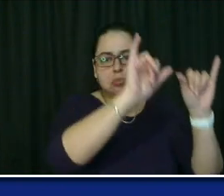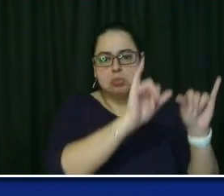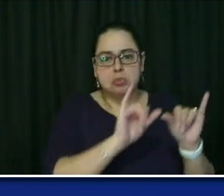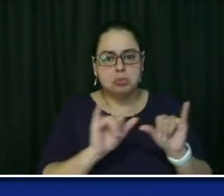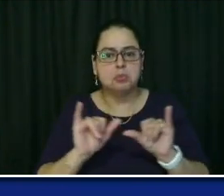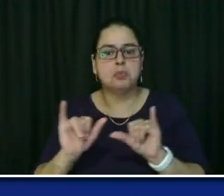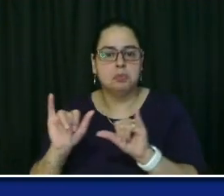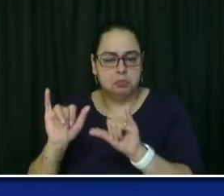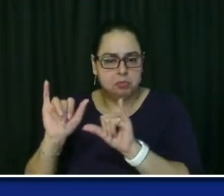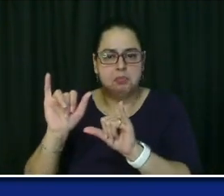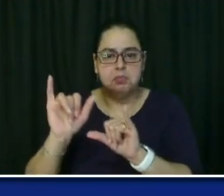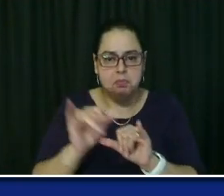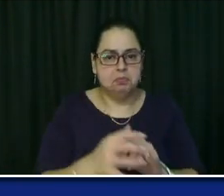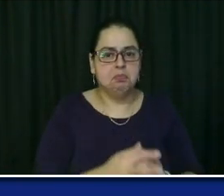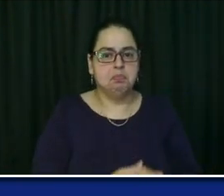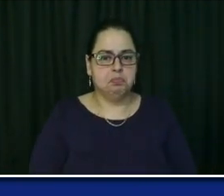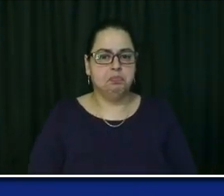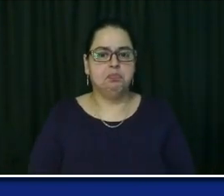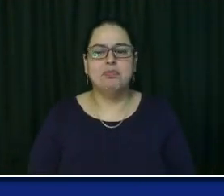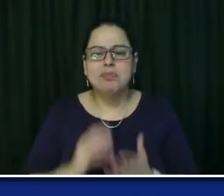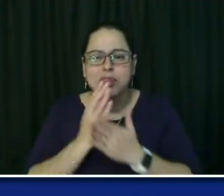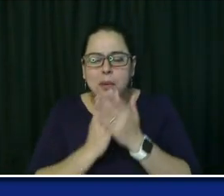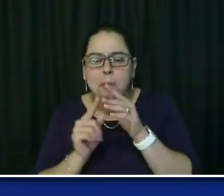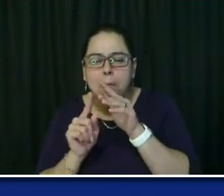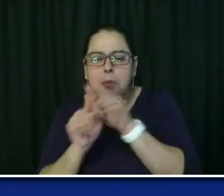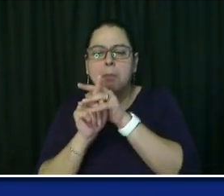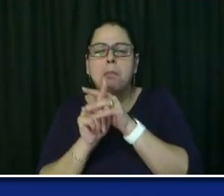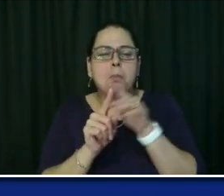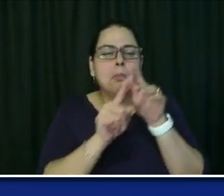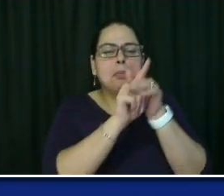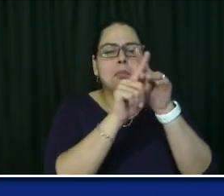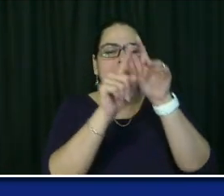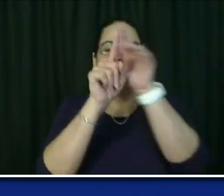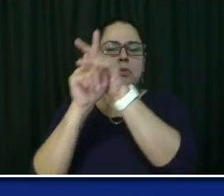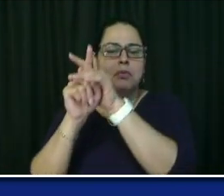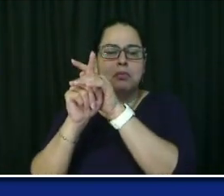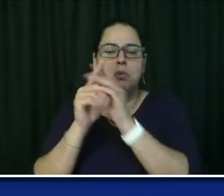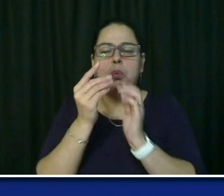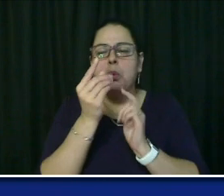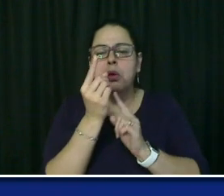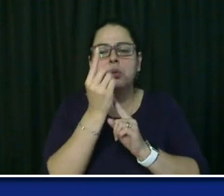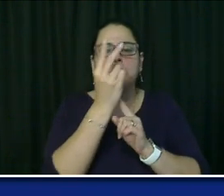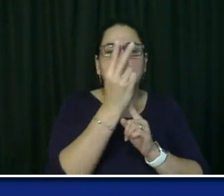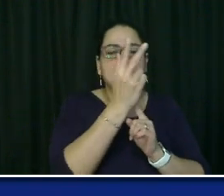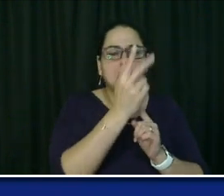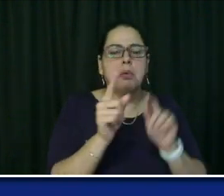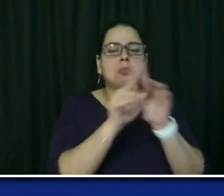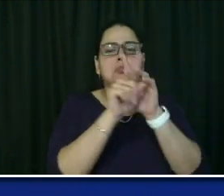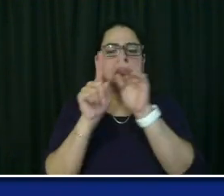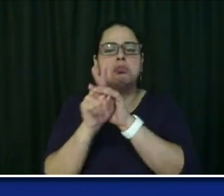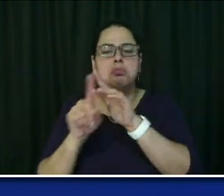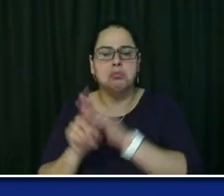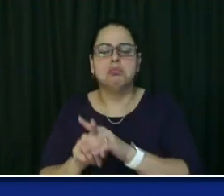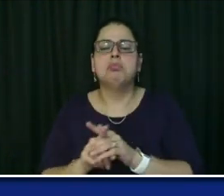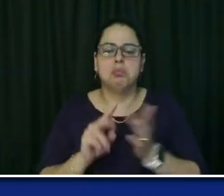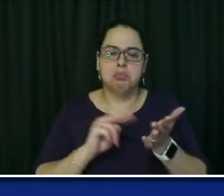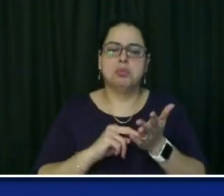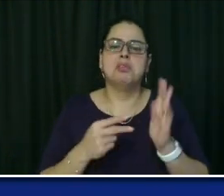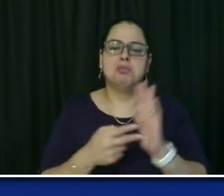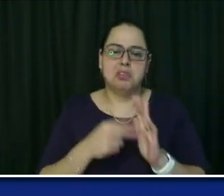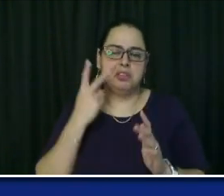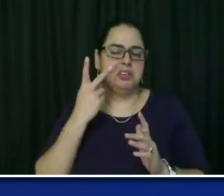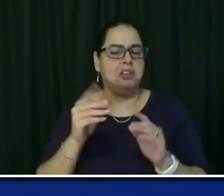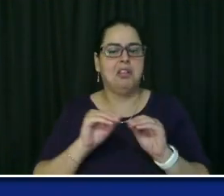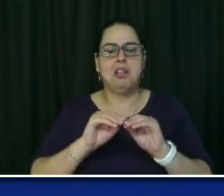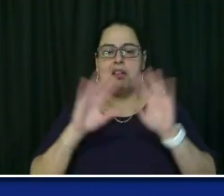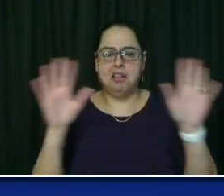that are occurring from day to day to day, and that similarity tells me that our general policies are working. If we saw a particular spike and then we could tie